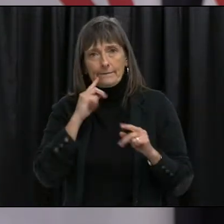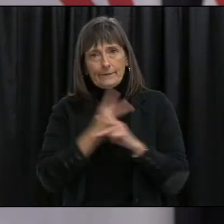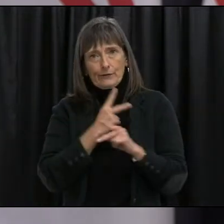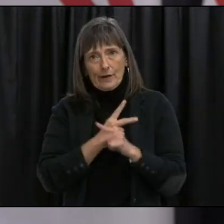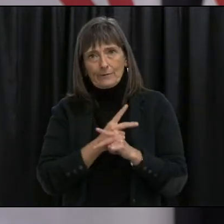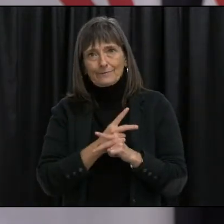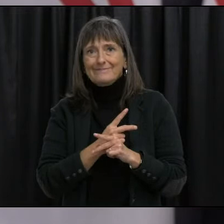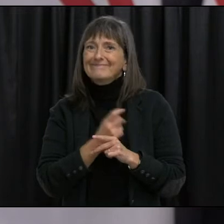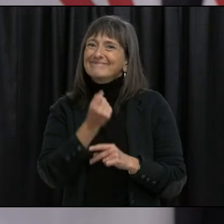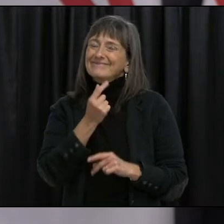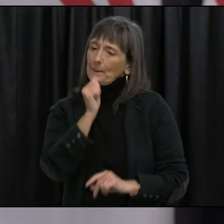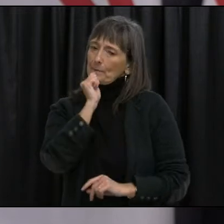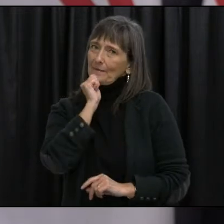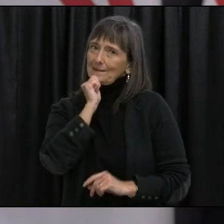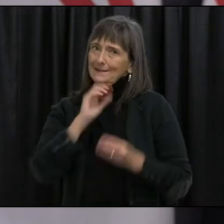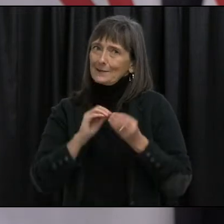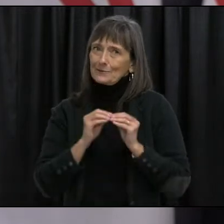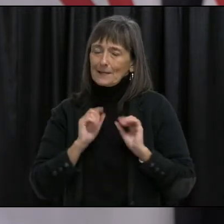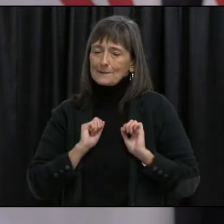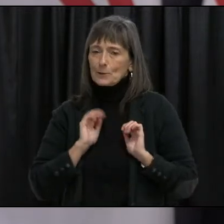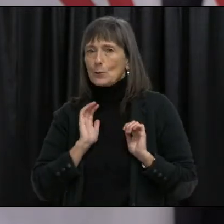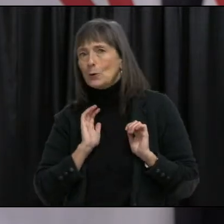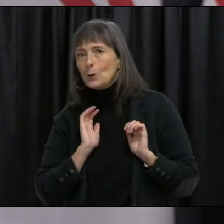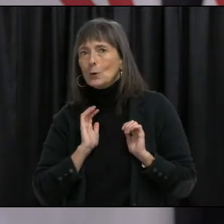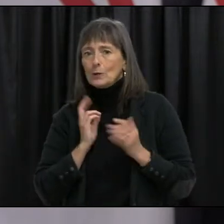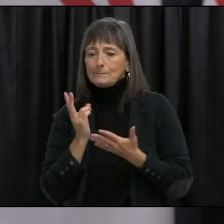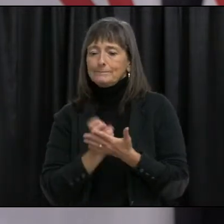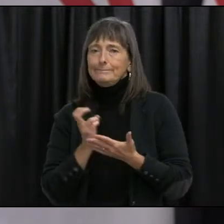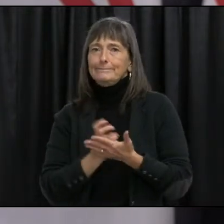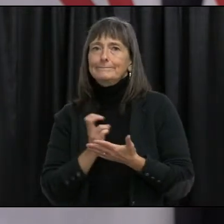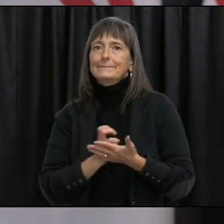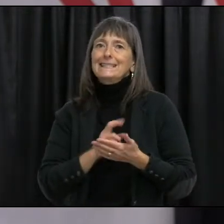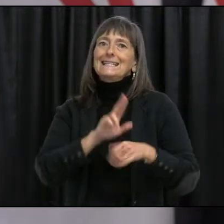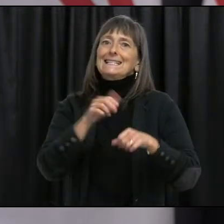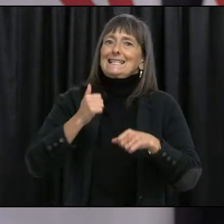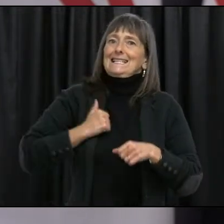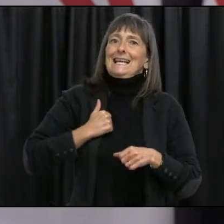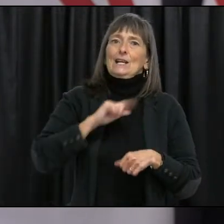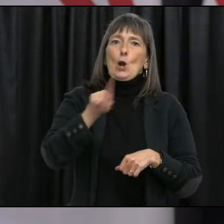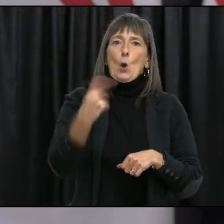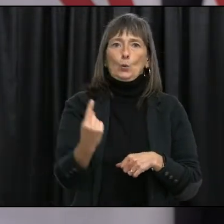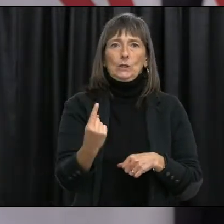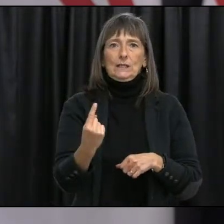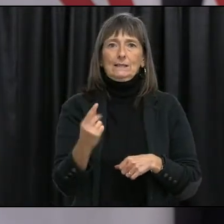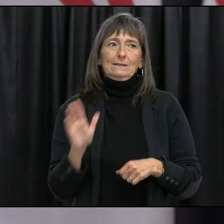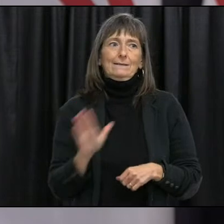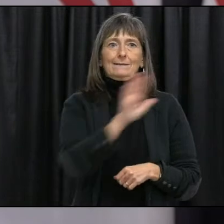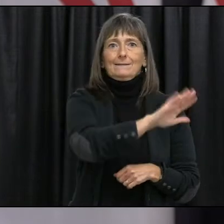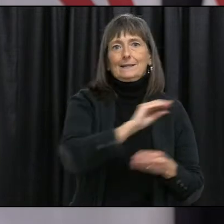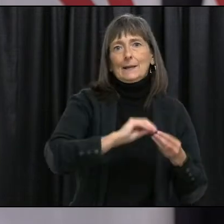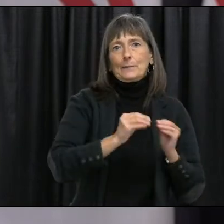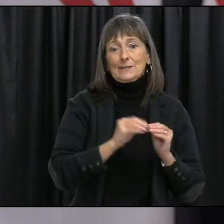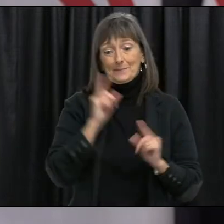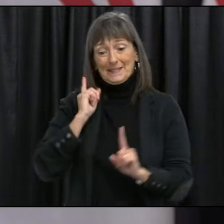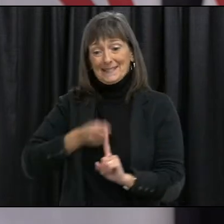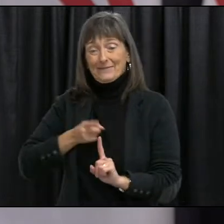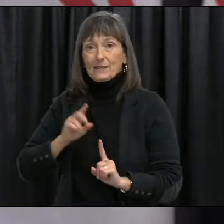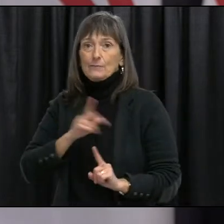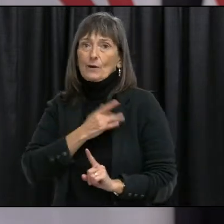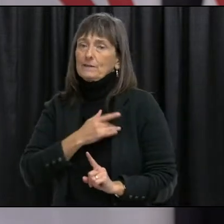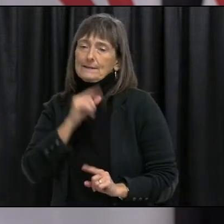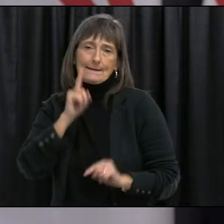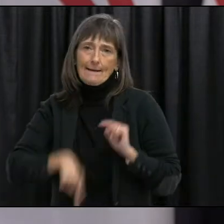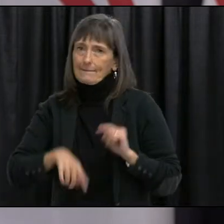concerns. This uptake, this downloading is reported nationally only. The COVID Alert app is a